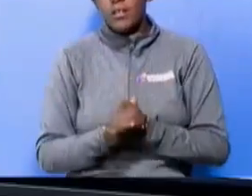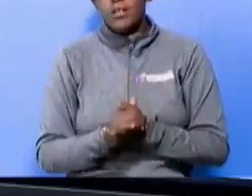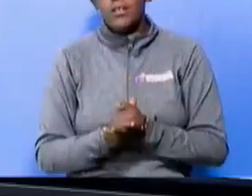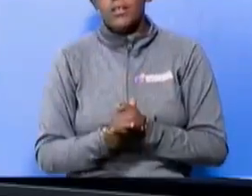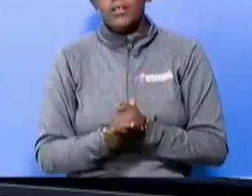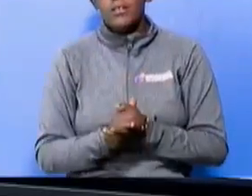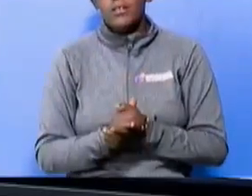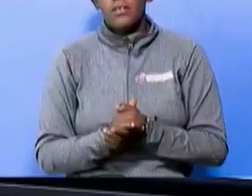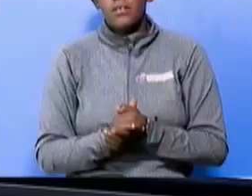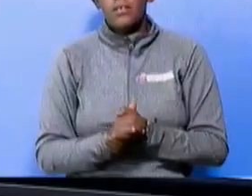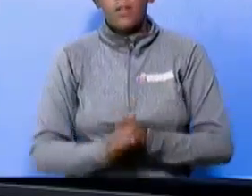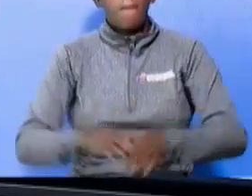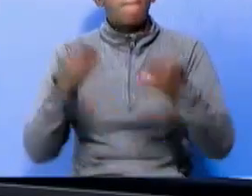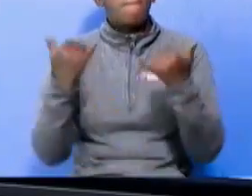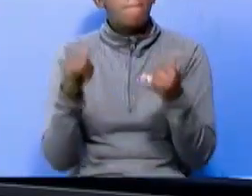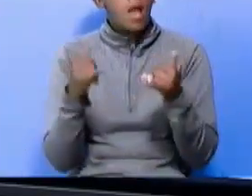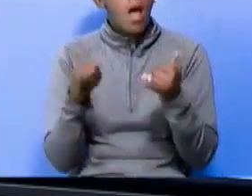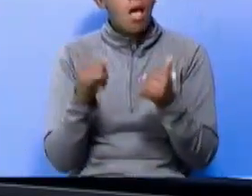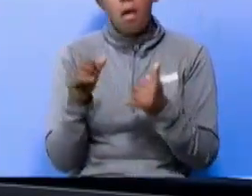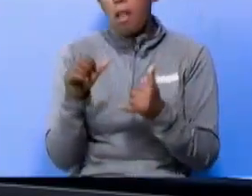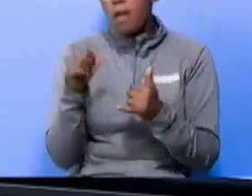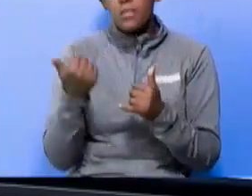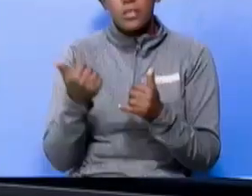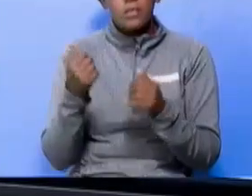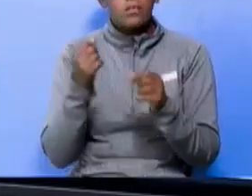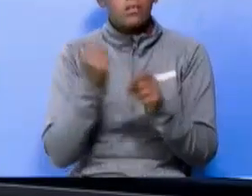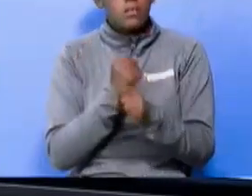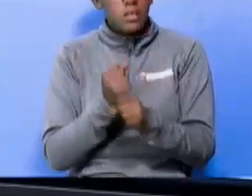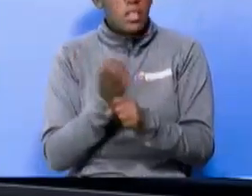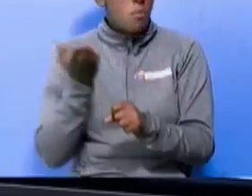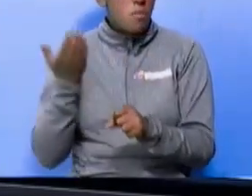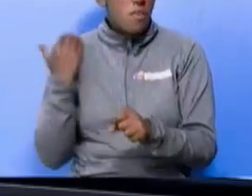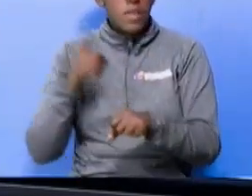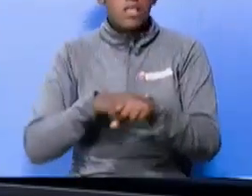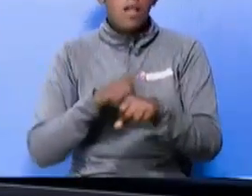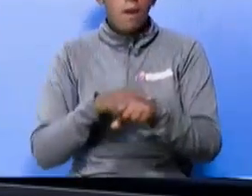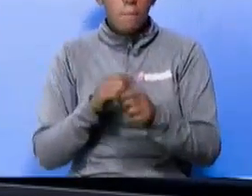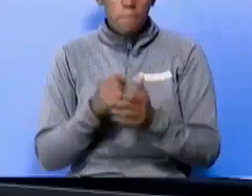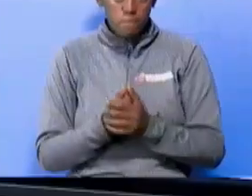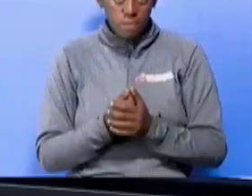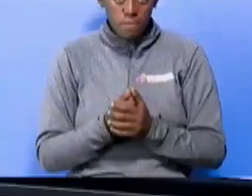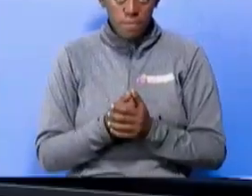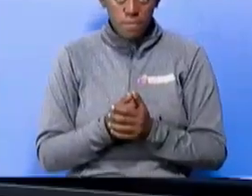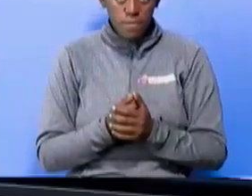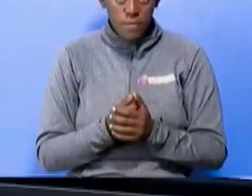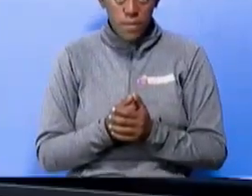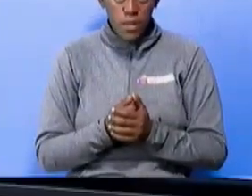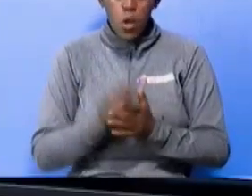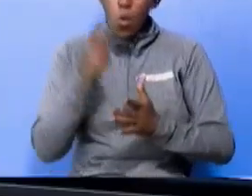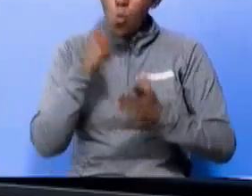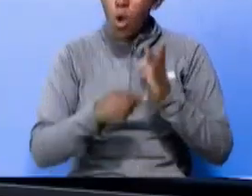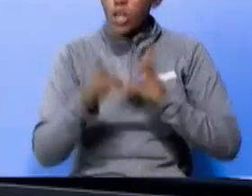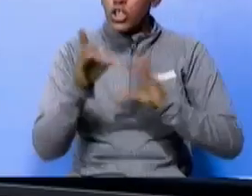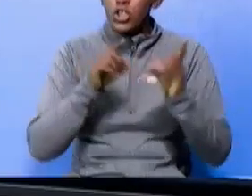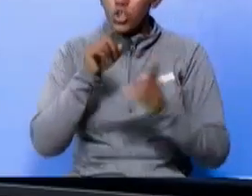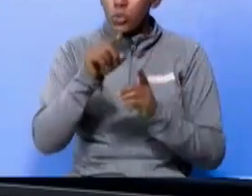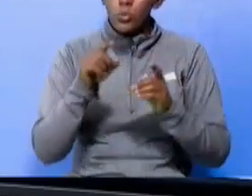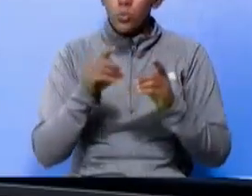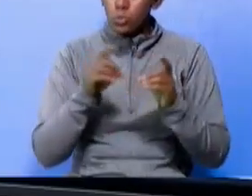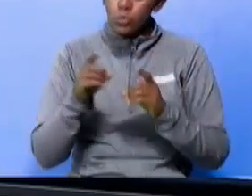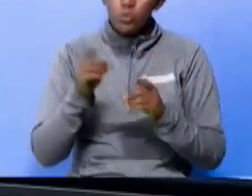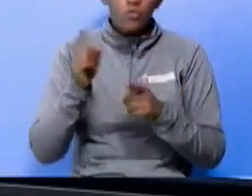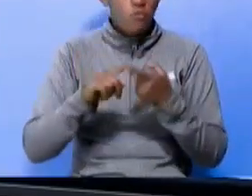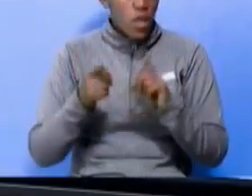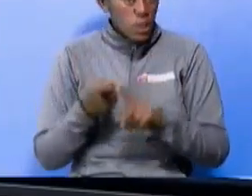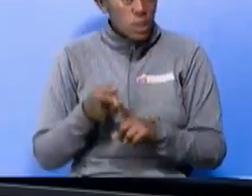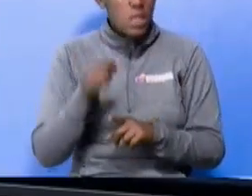Let's go and play. Maybe it's another action that you did in the previous time. What did you do with your friends